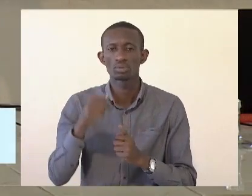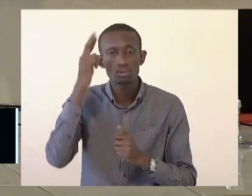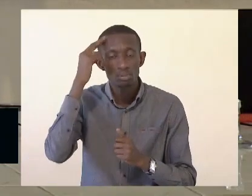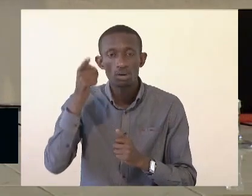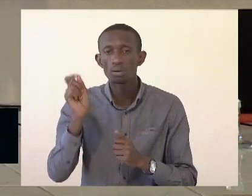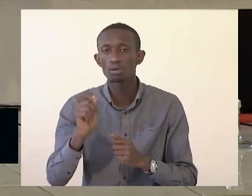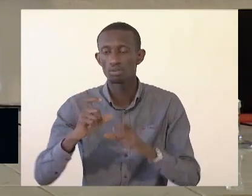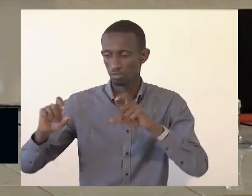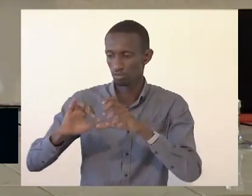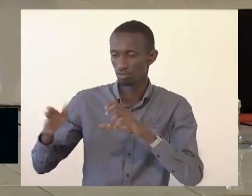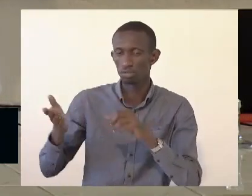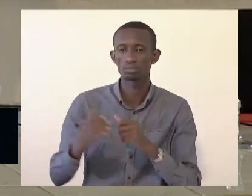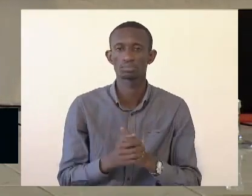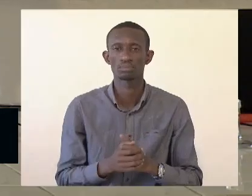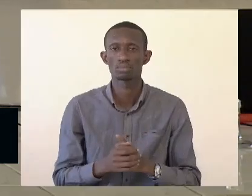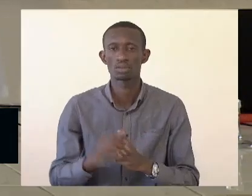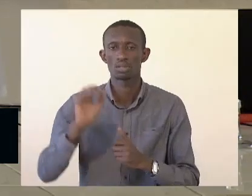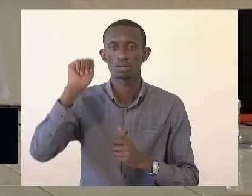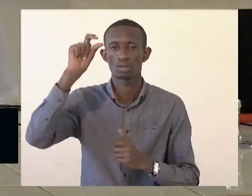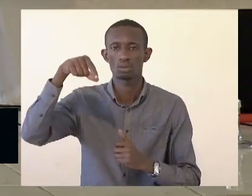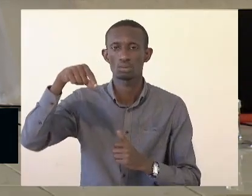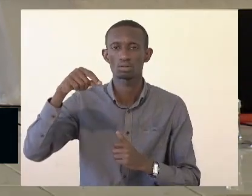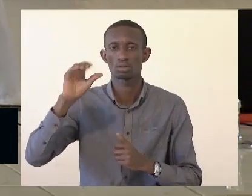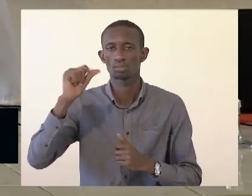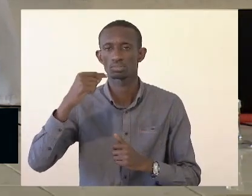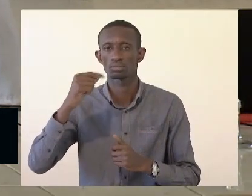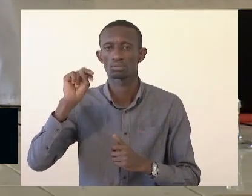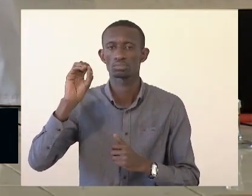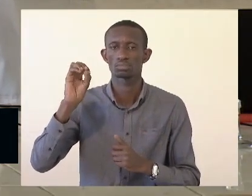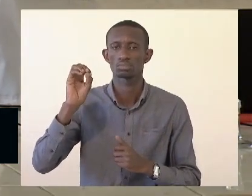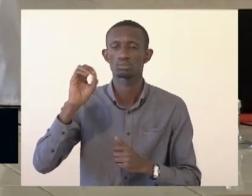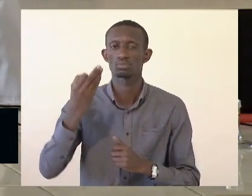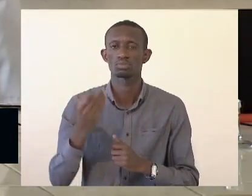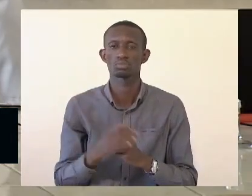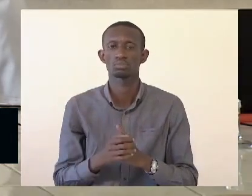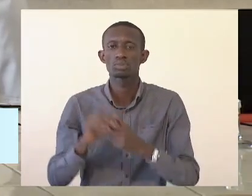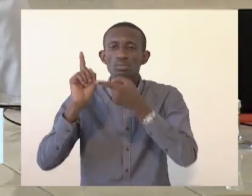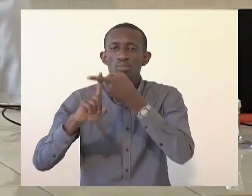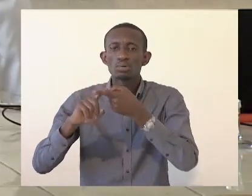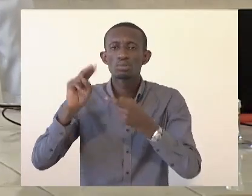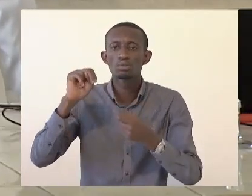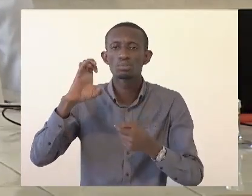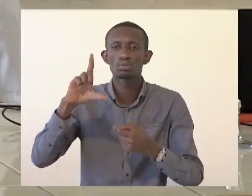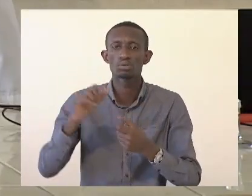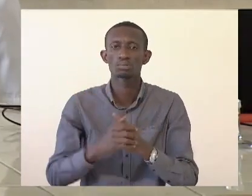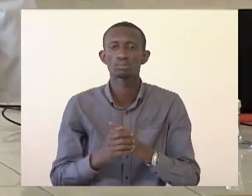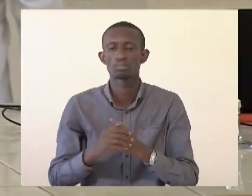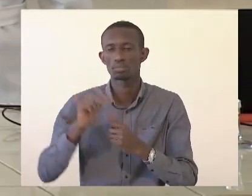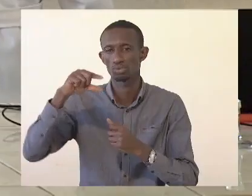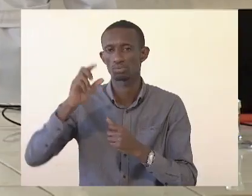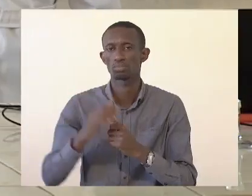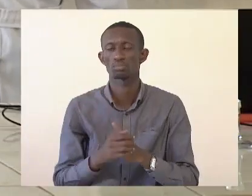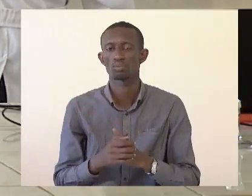it is this one, in the aqueous state, reacting with sodium chloride, also in